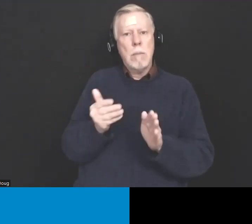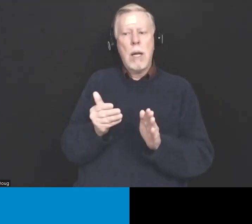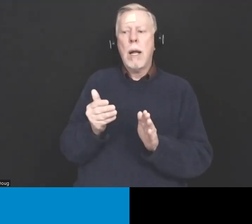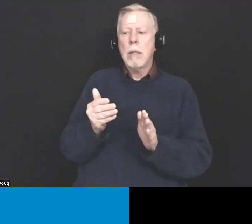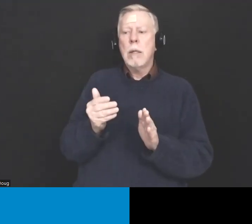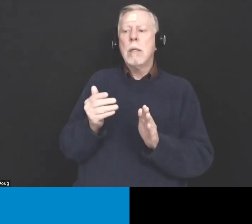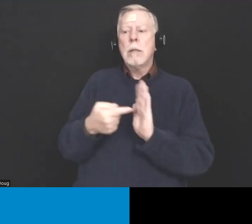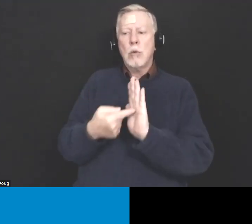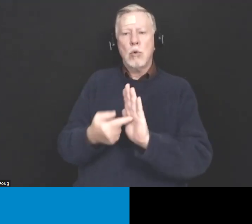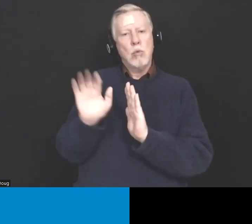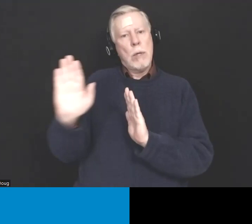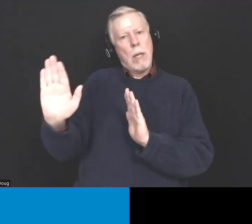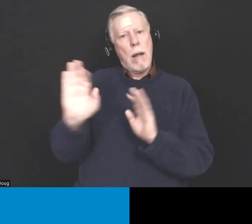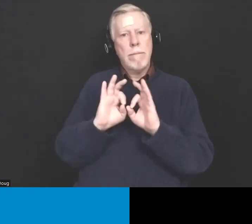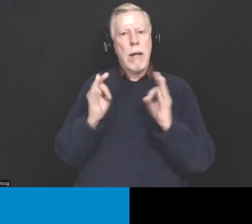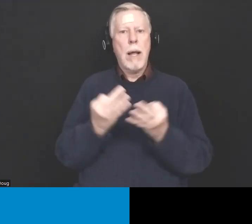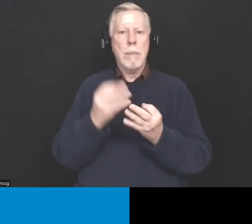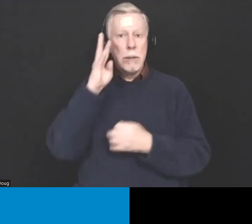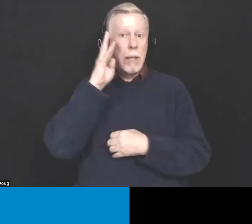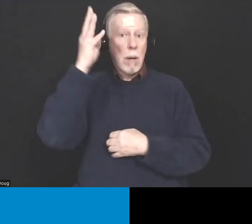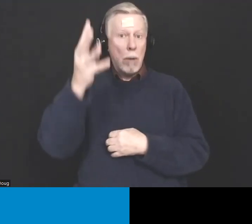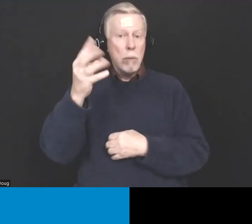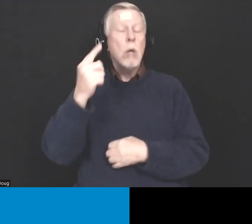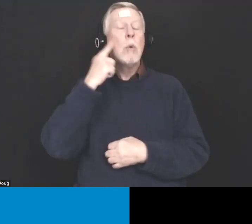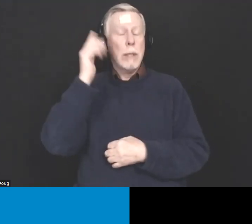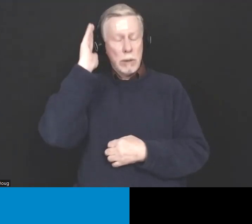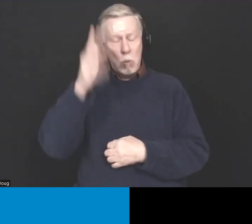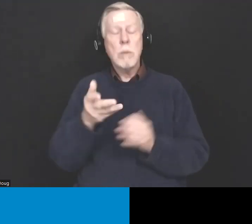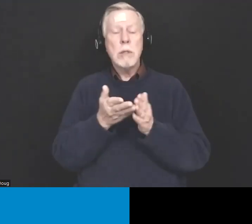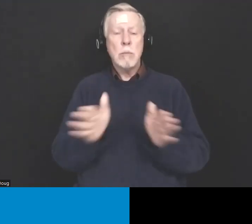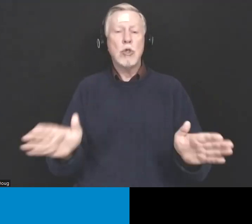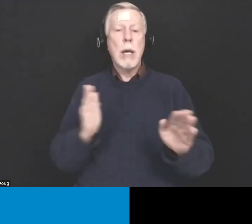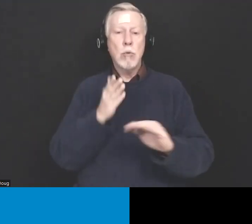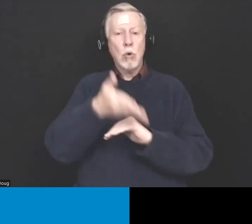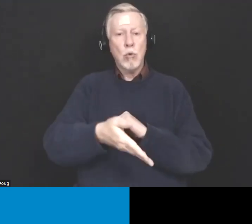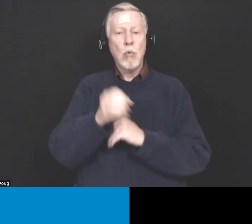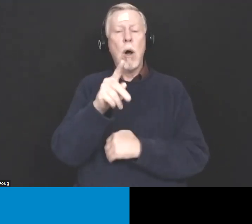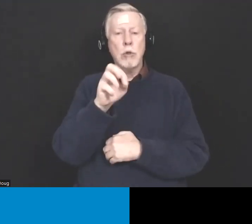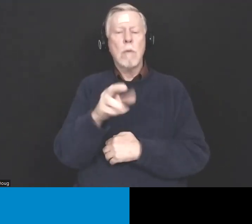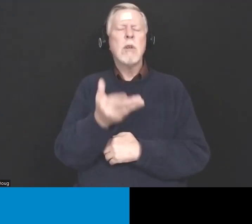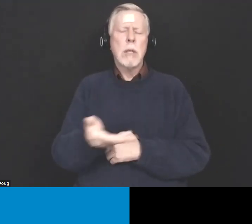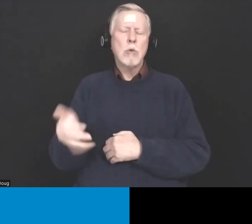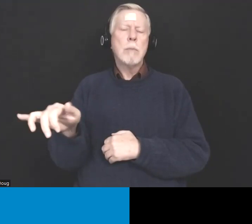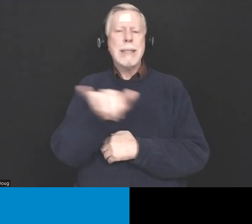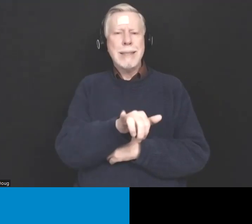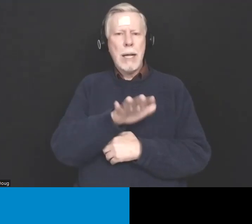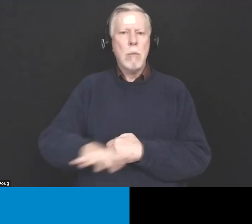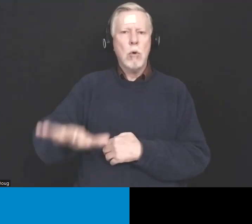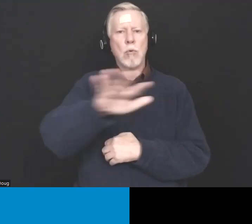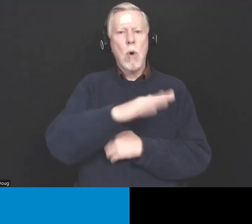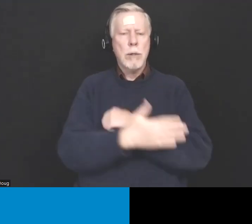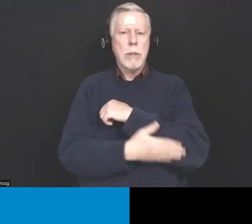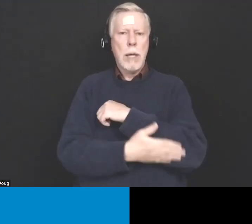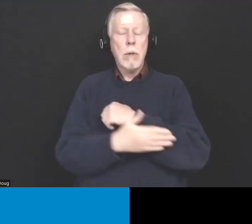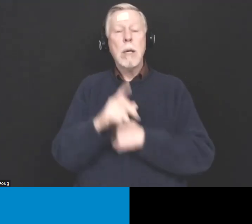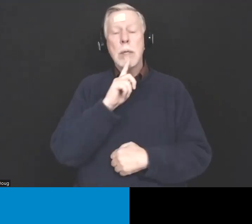with. We think that there's going to be some general crossover there where things will be kind of the same across the county, but there will definitely be